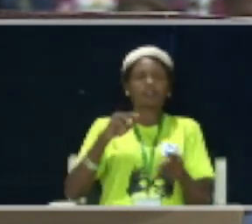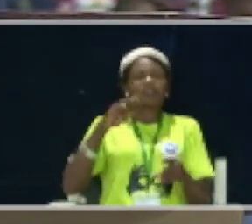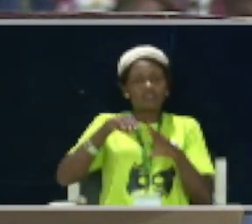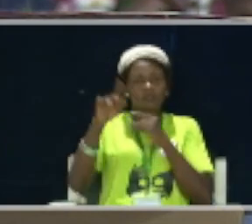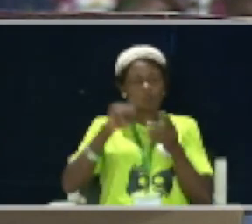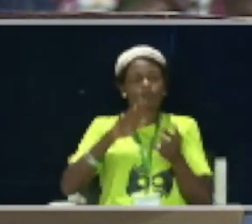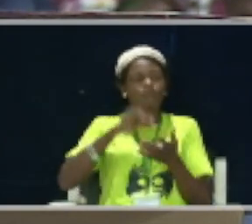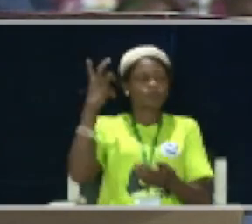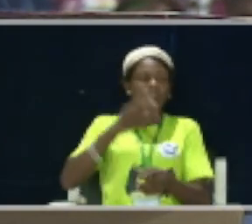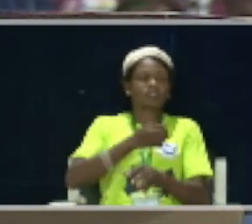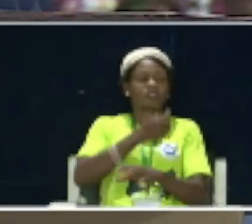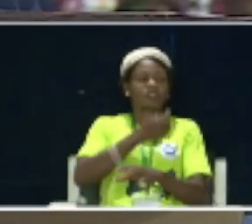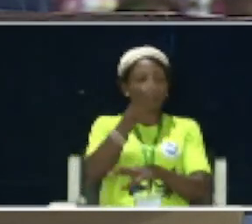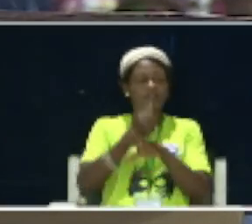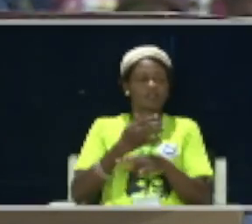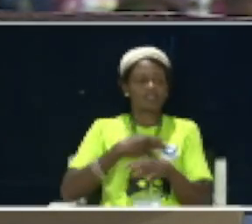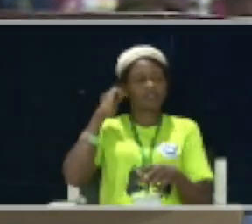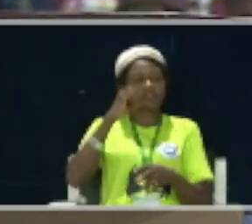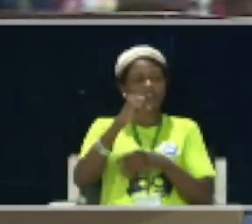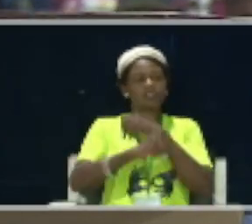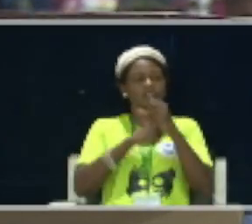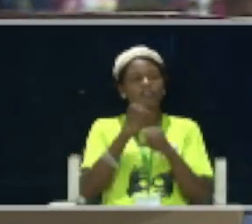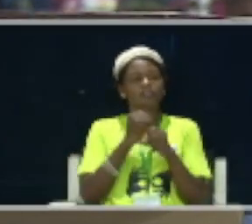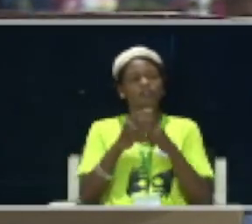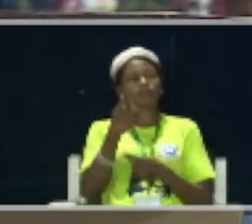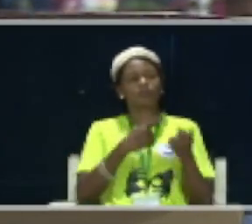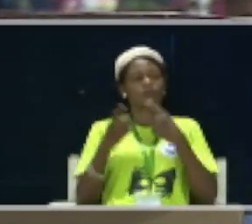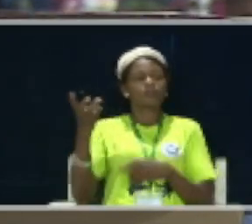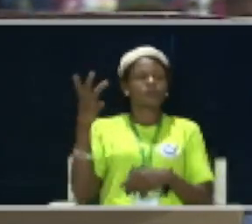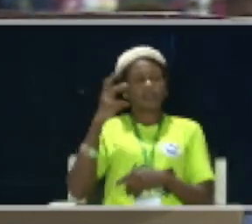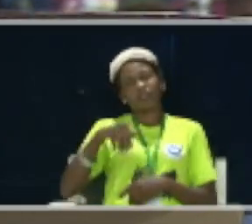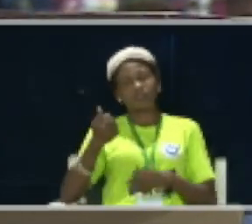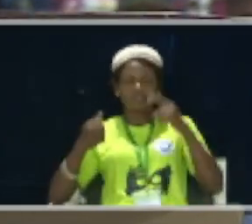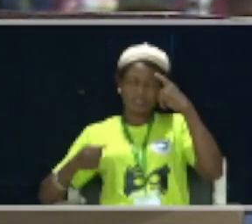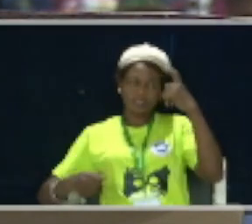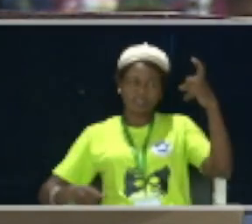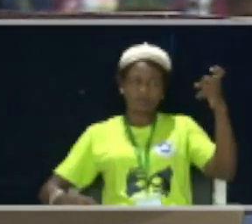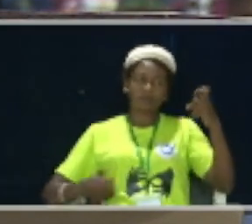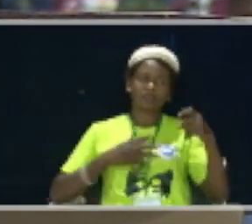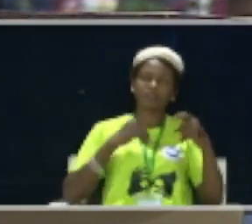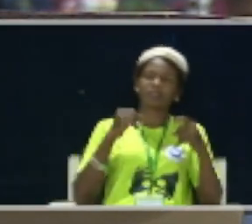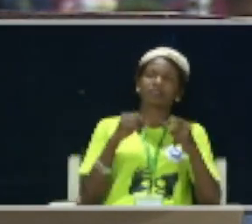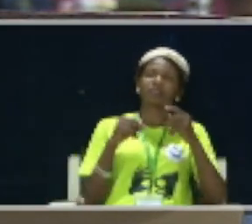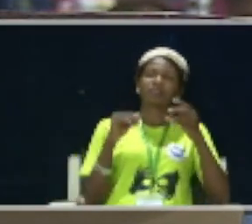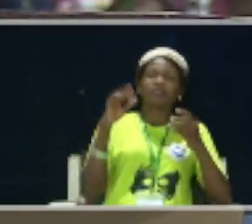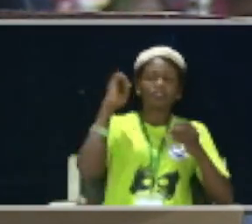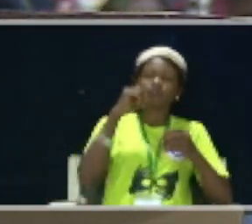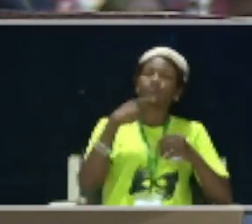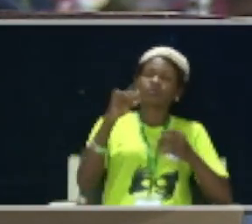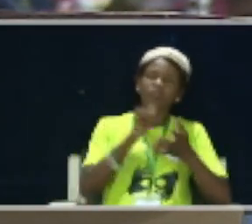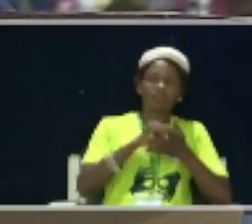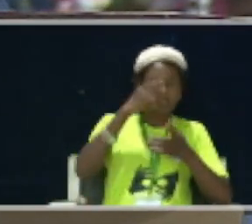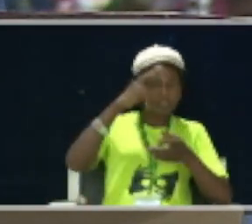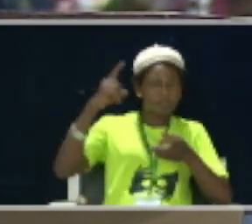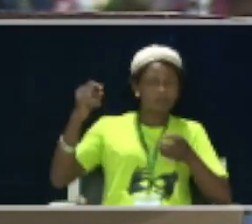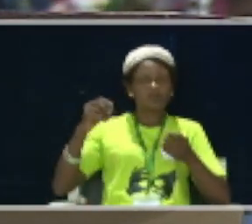established. And in years, there was another dream. And through that dream, Joseph